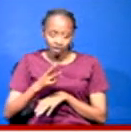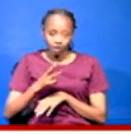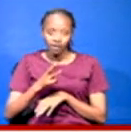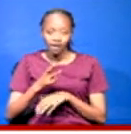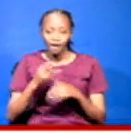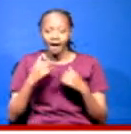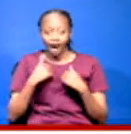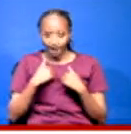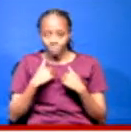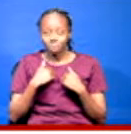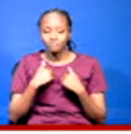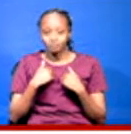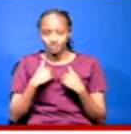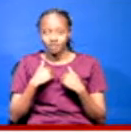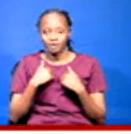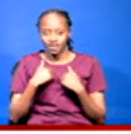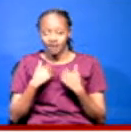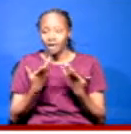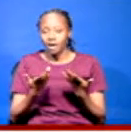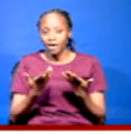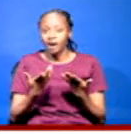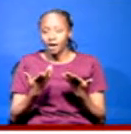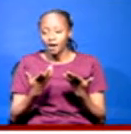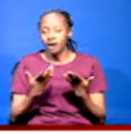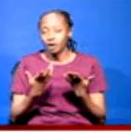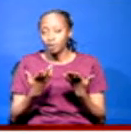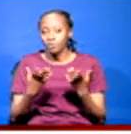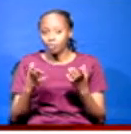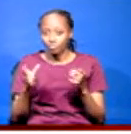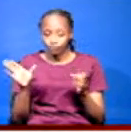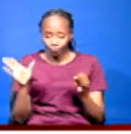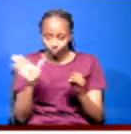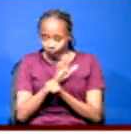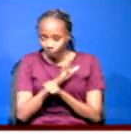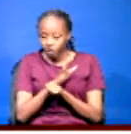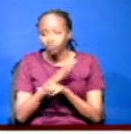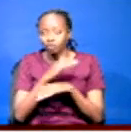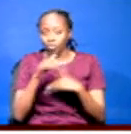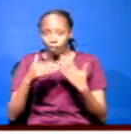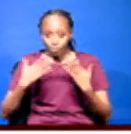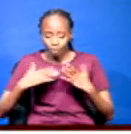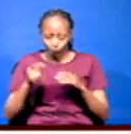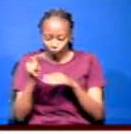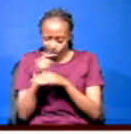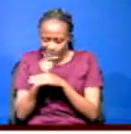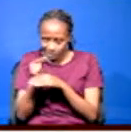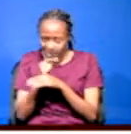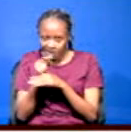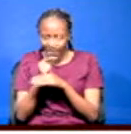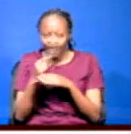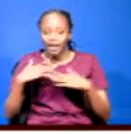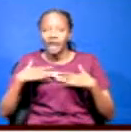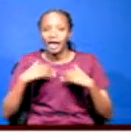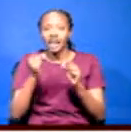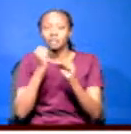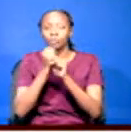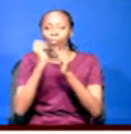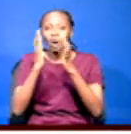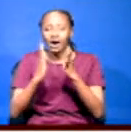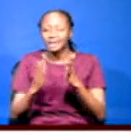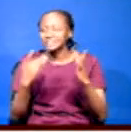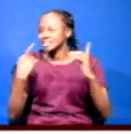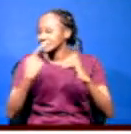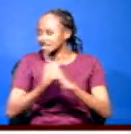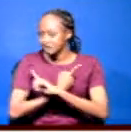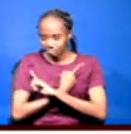capacity to fill the personnel shortfall by training more health workers of all cadres,